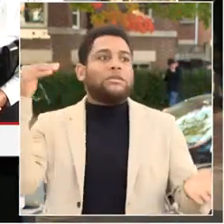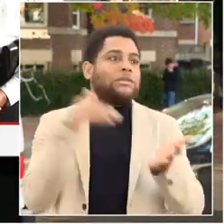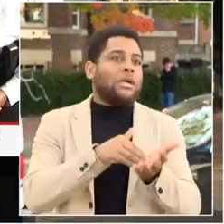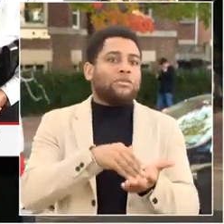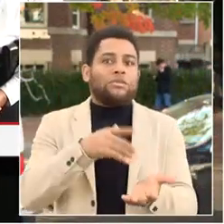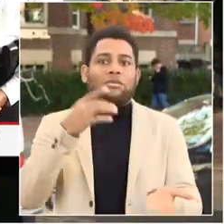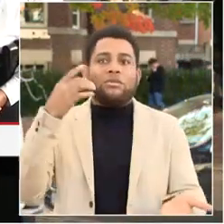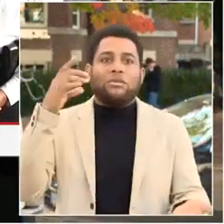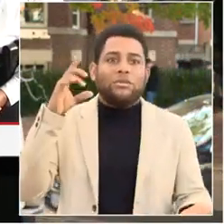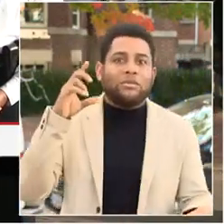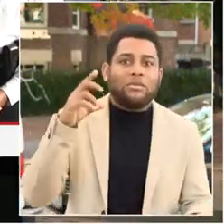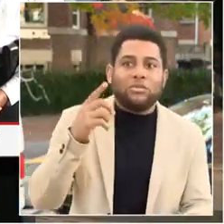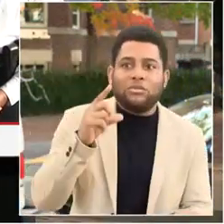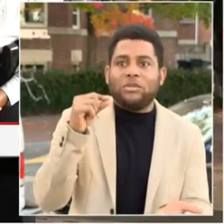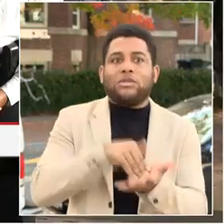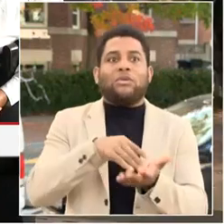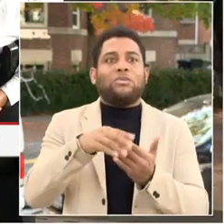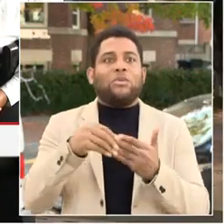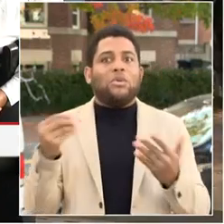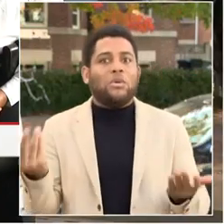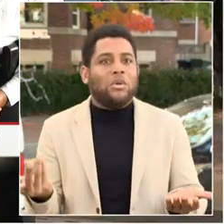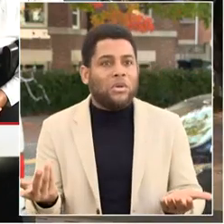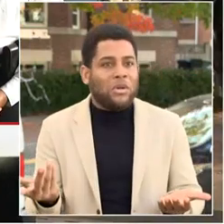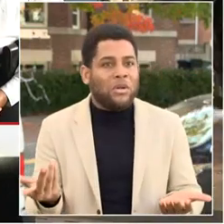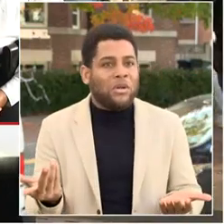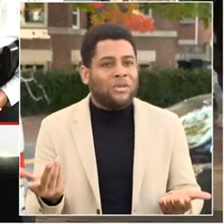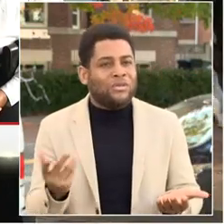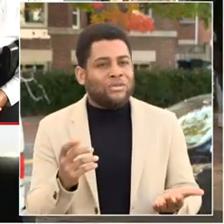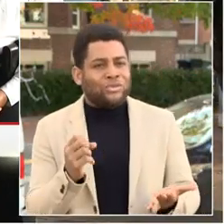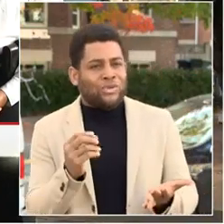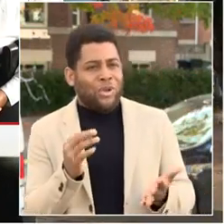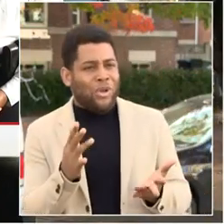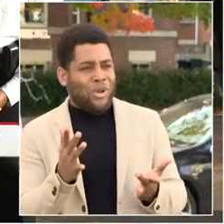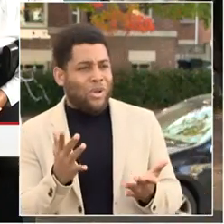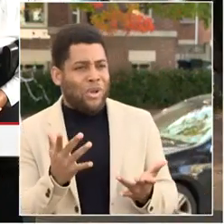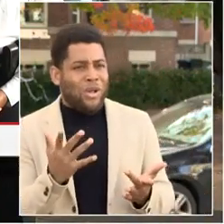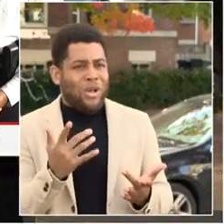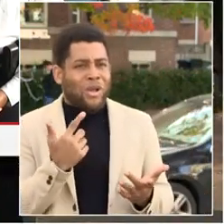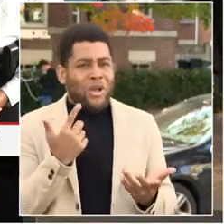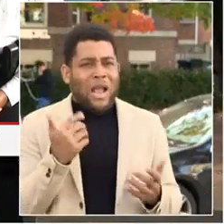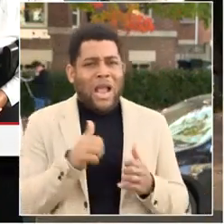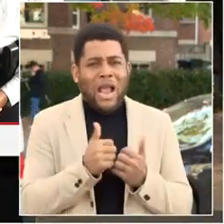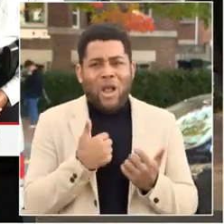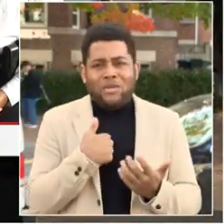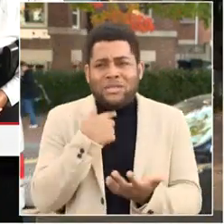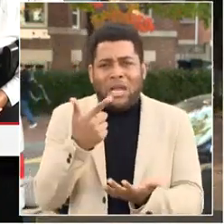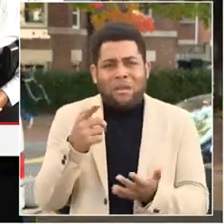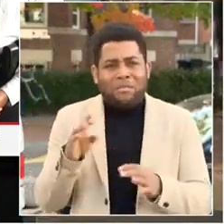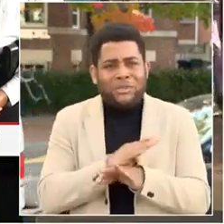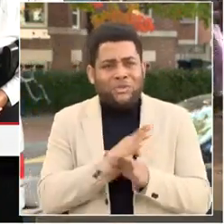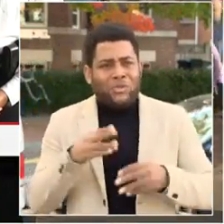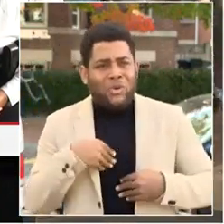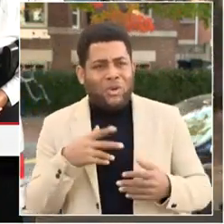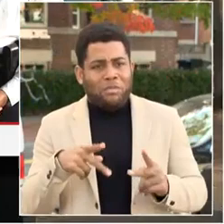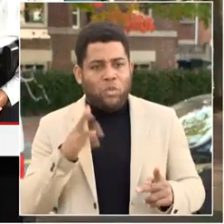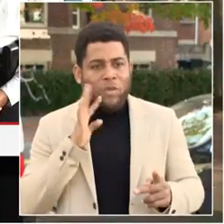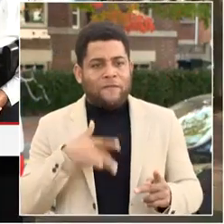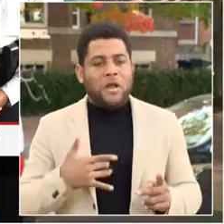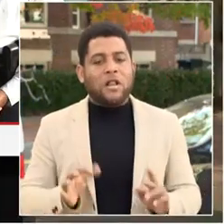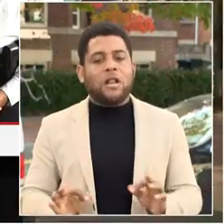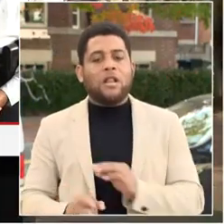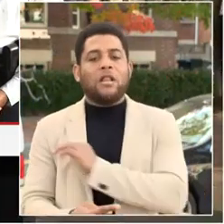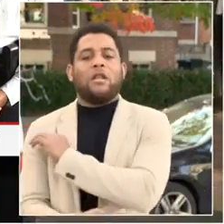what can we tell these business owners that are being targeted by these individuals, right? The grab and go kind of situations. Well, I think